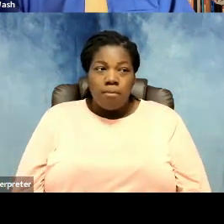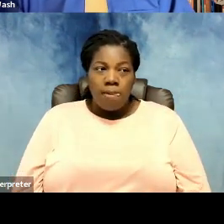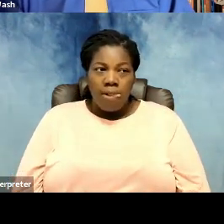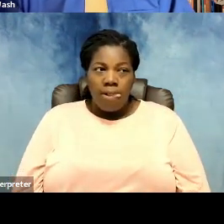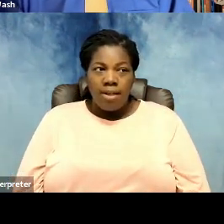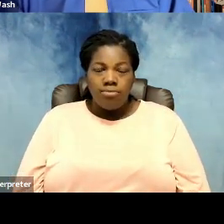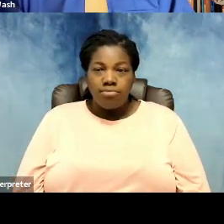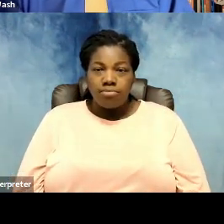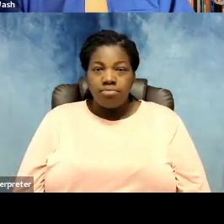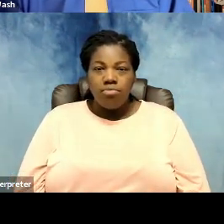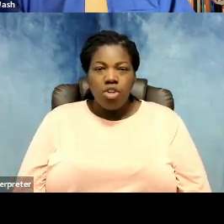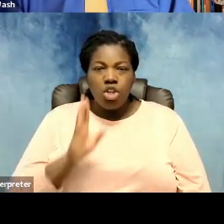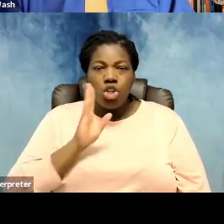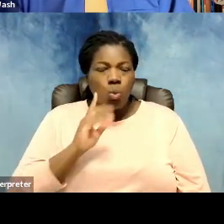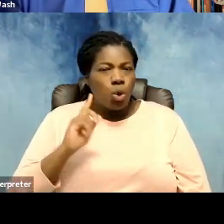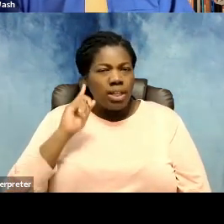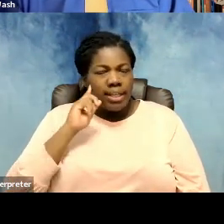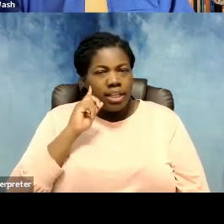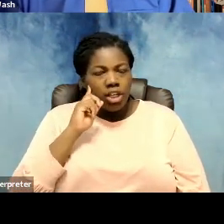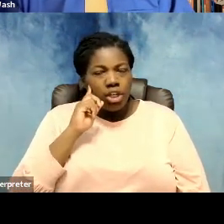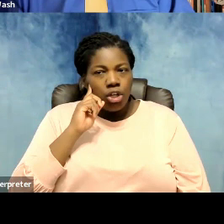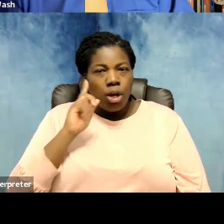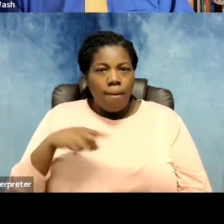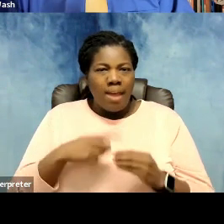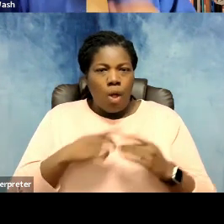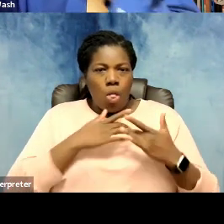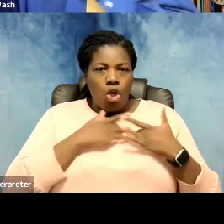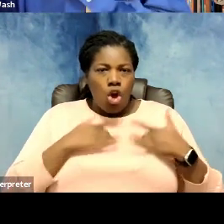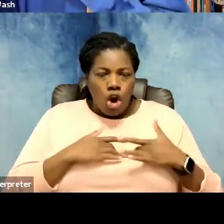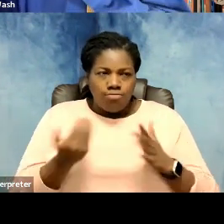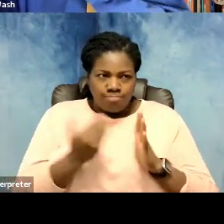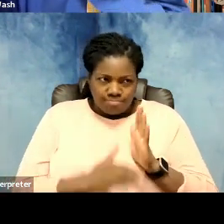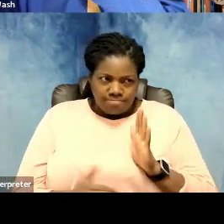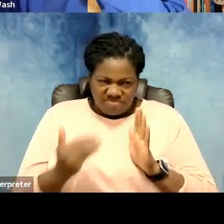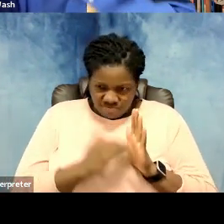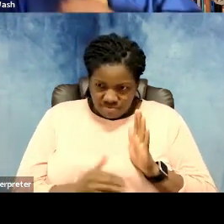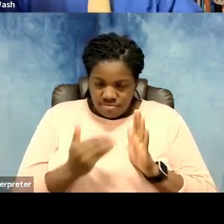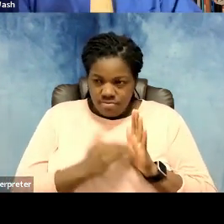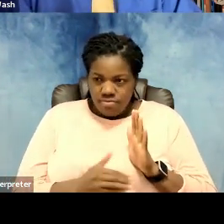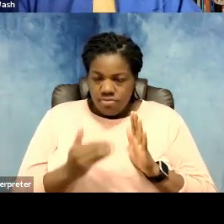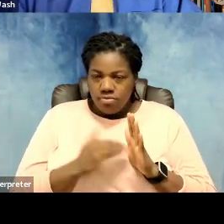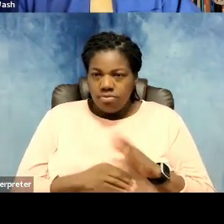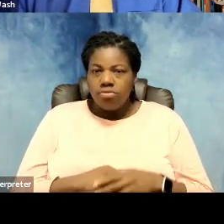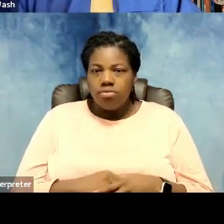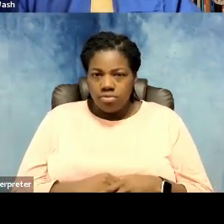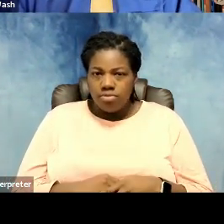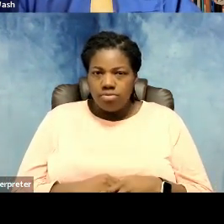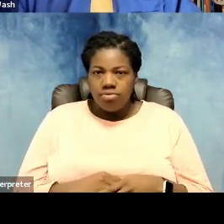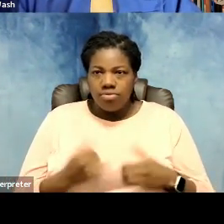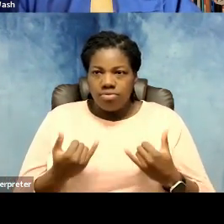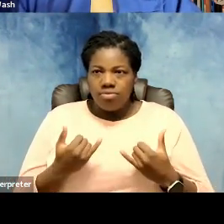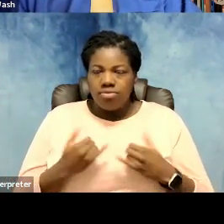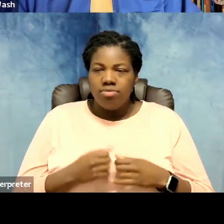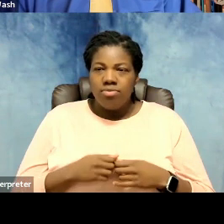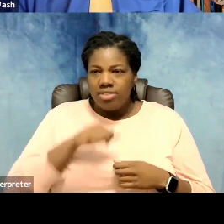So yeah, you're going to hear this idea of a heart over and over again. You know what? And this is a fun.